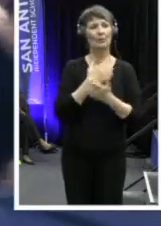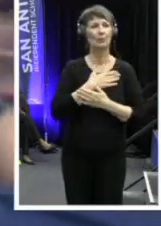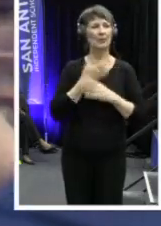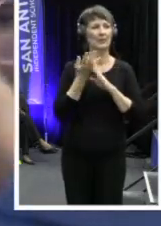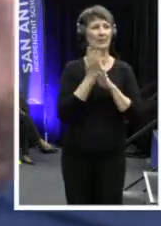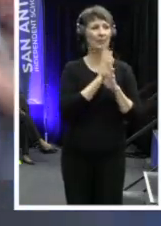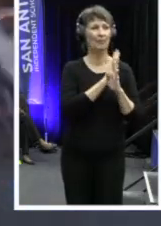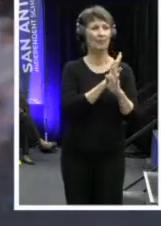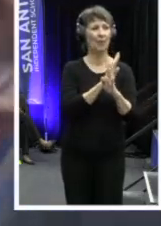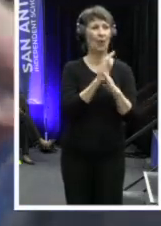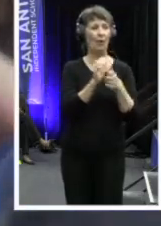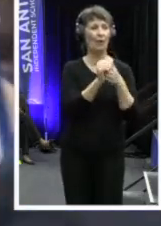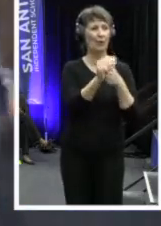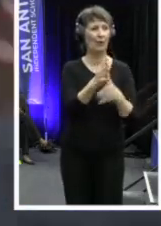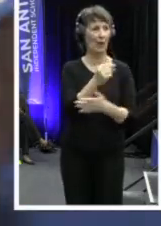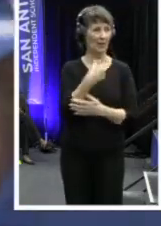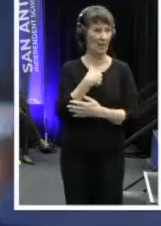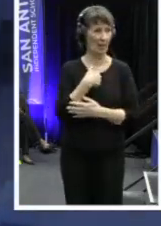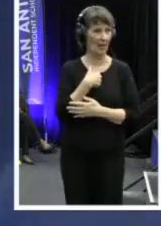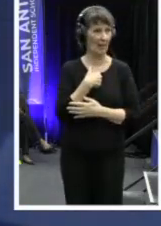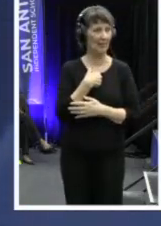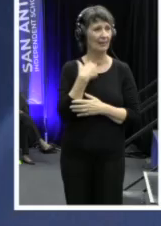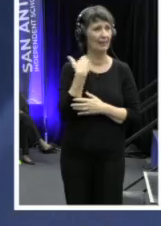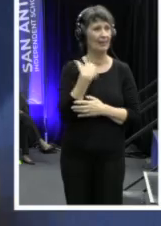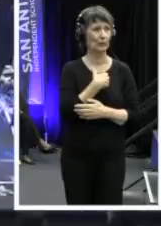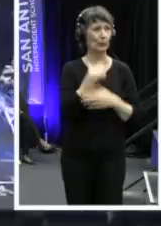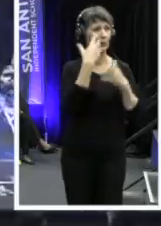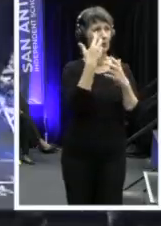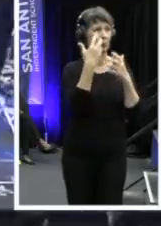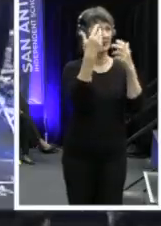your class leaders and I as we recess.